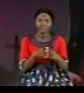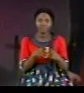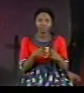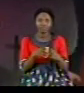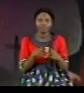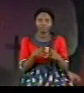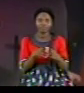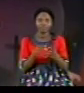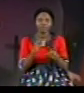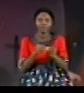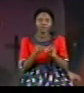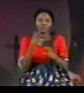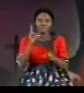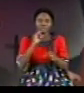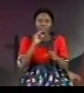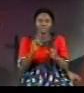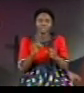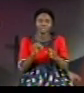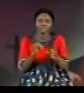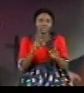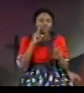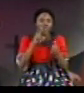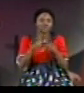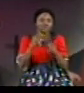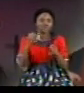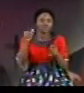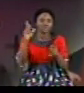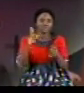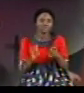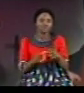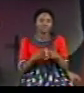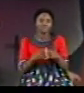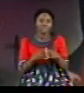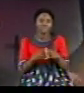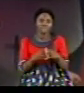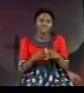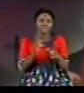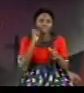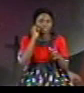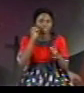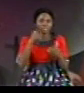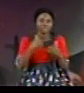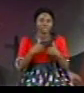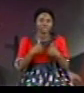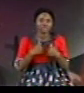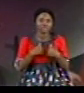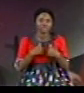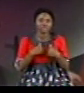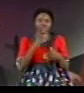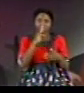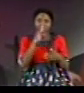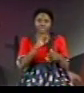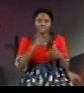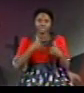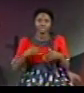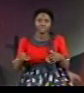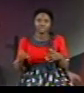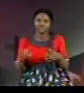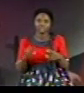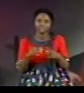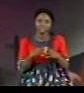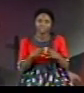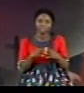Number one is Sister Mary Obomo Frank. She has been having halitosis for